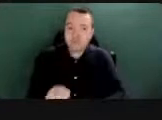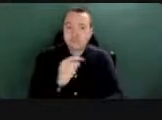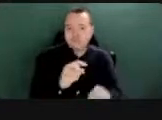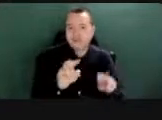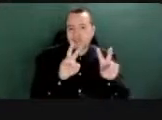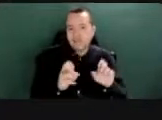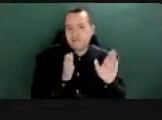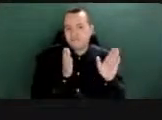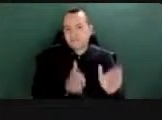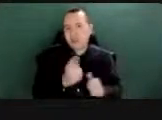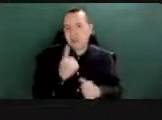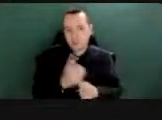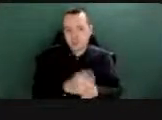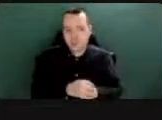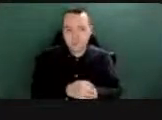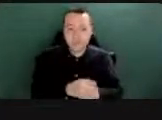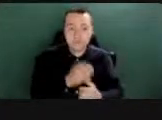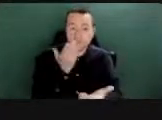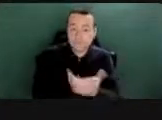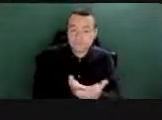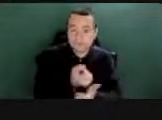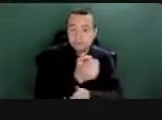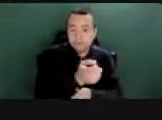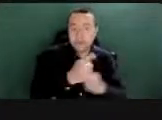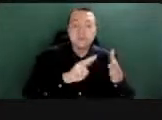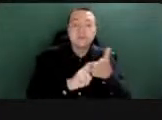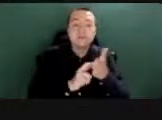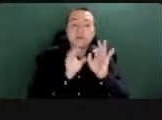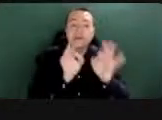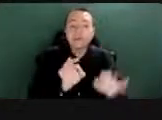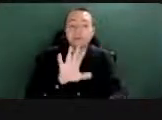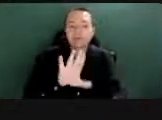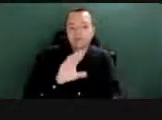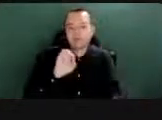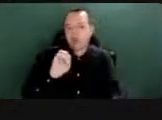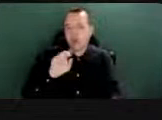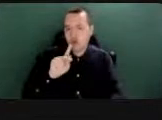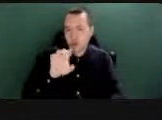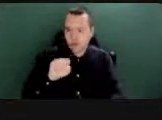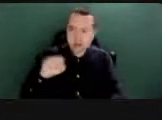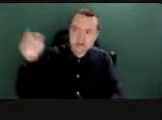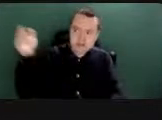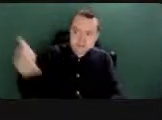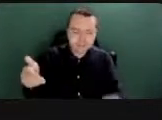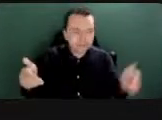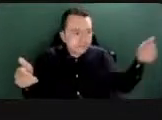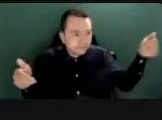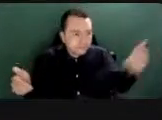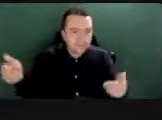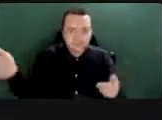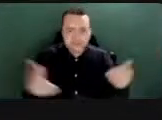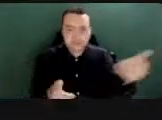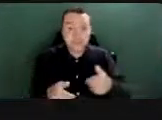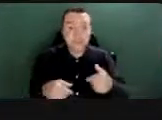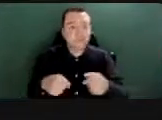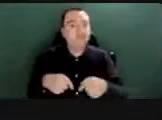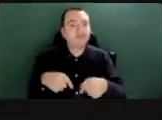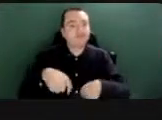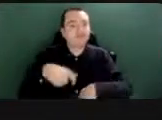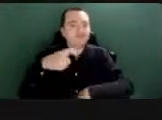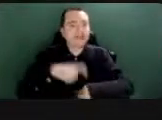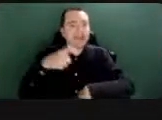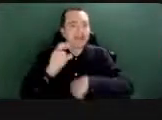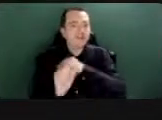more priorities for PAHO, including some of those big challenges that we're facing now as a world and that the Americas